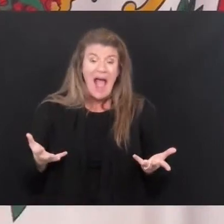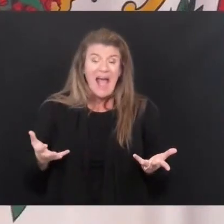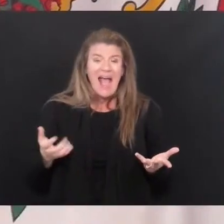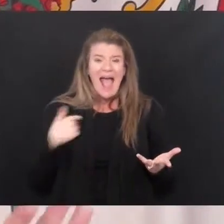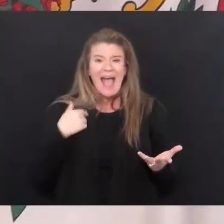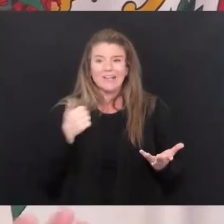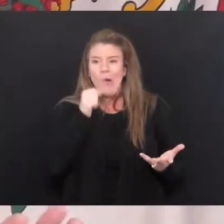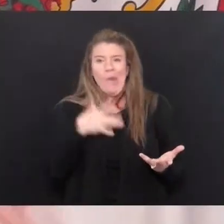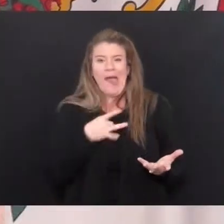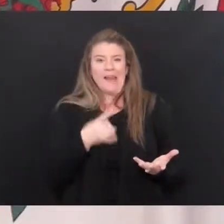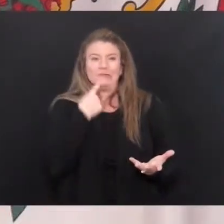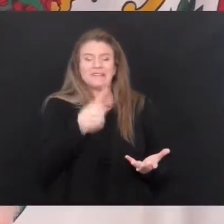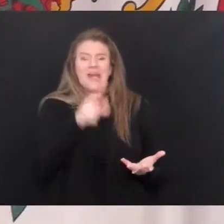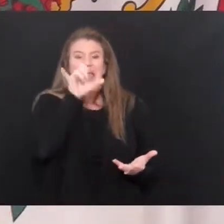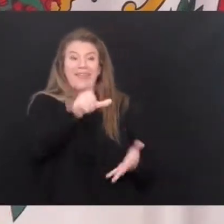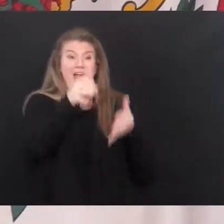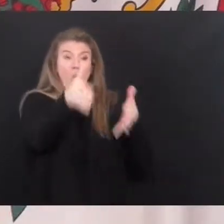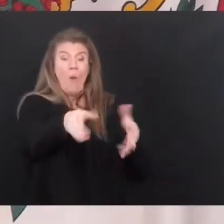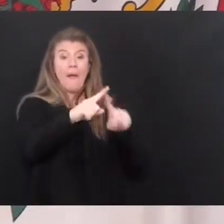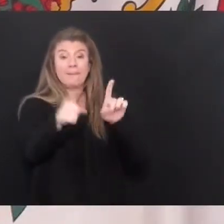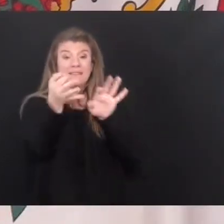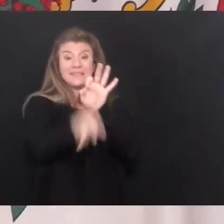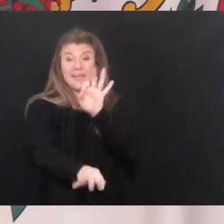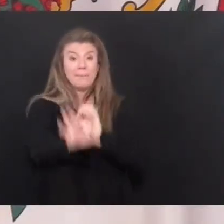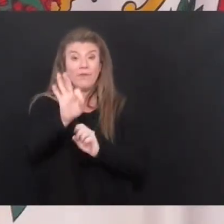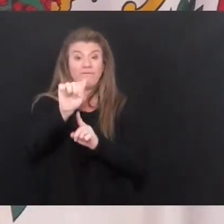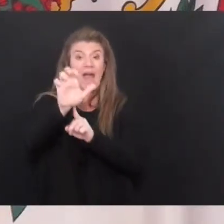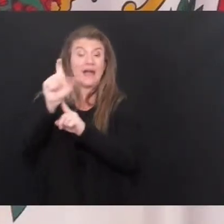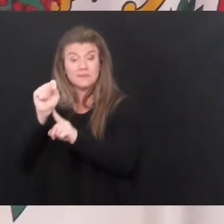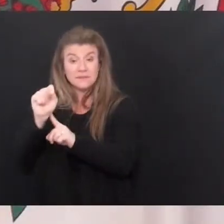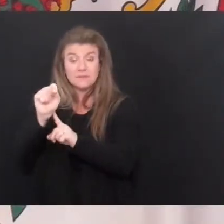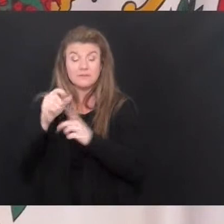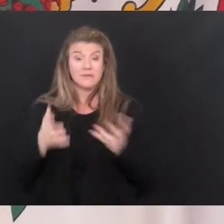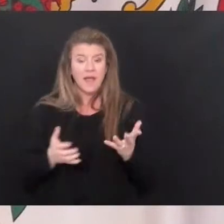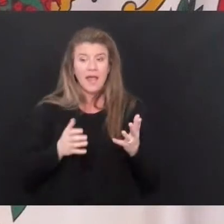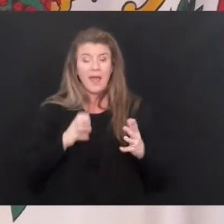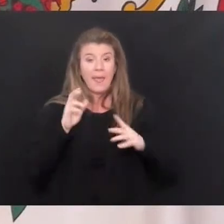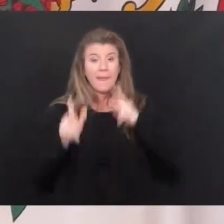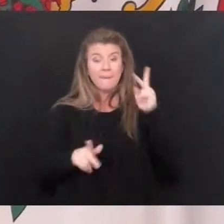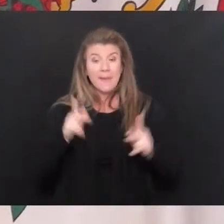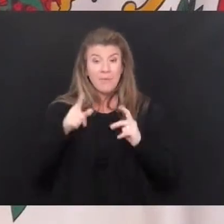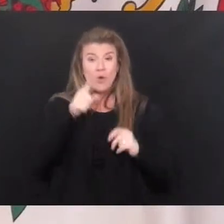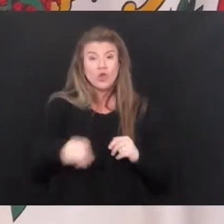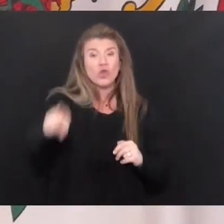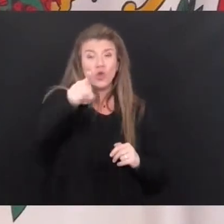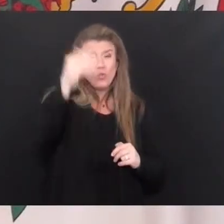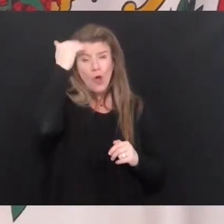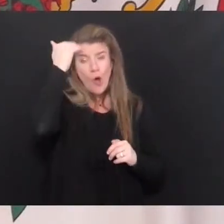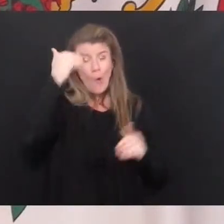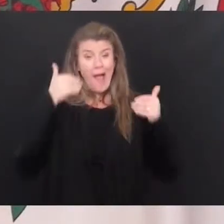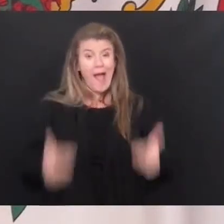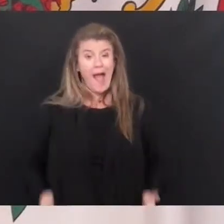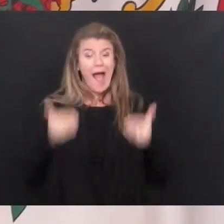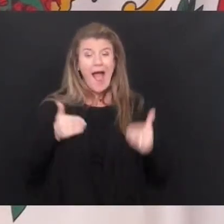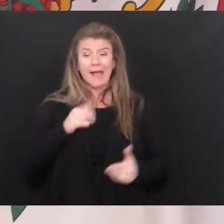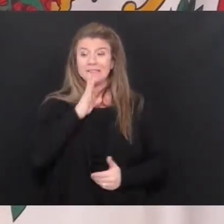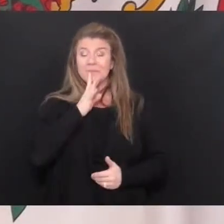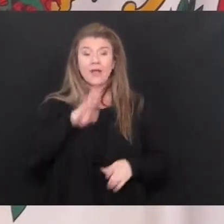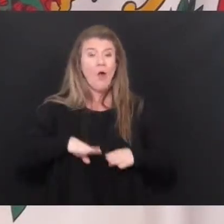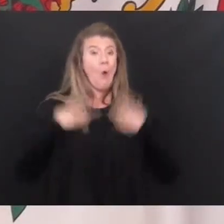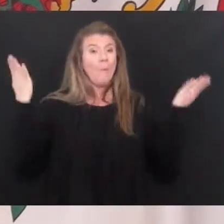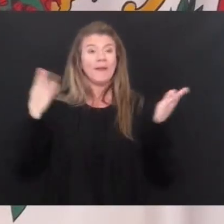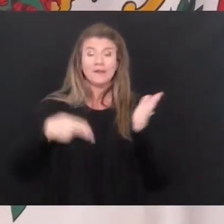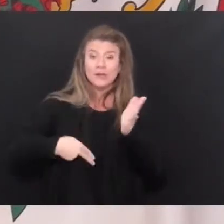but it's just fact. And the people of this state have always known that I speak the truth, and I speak it